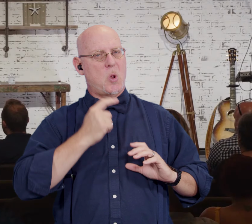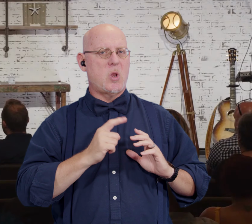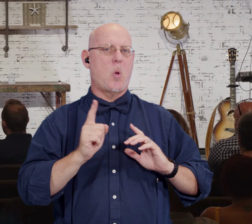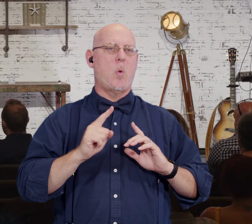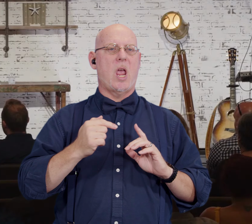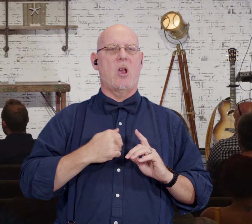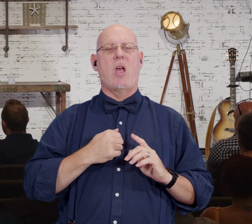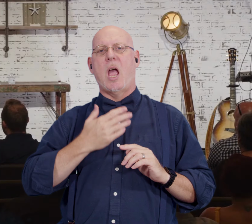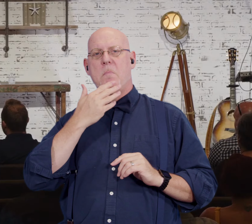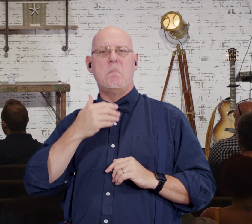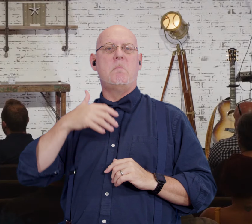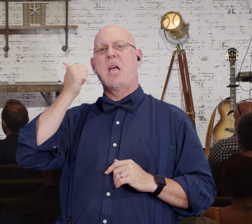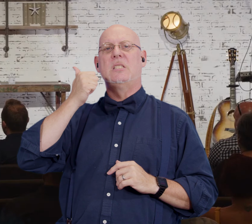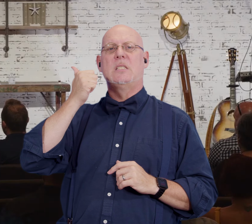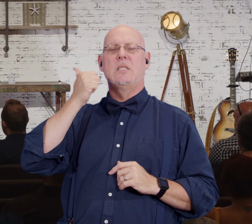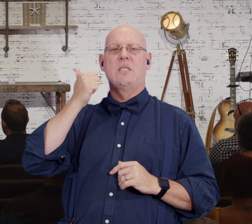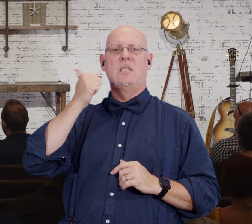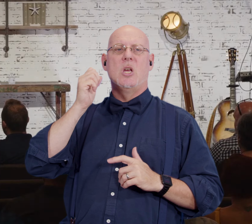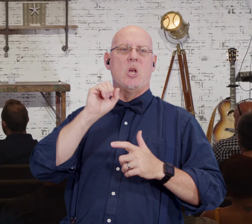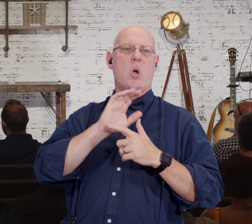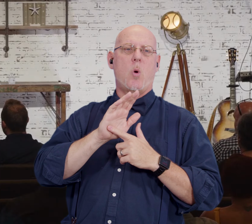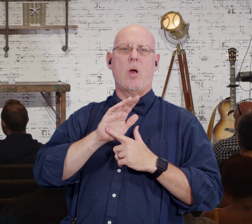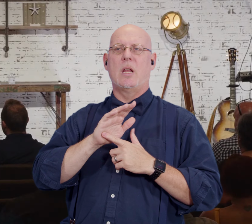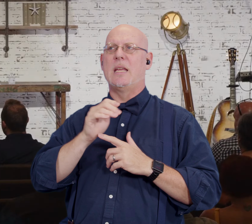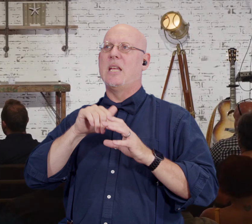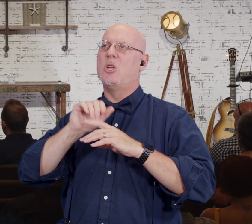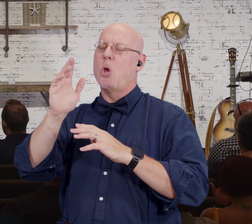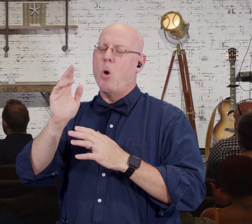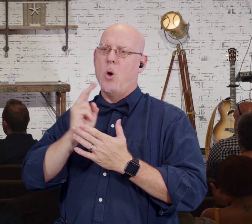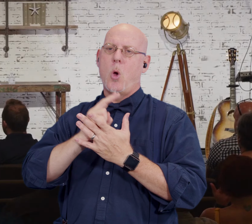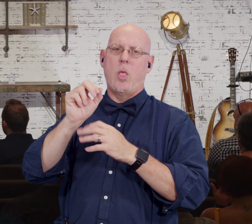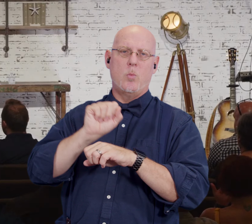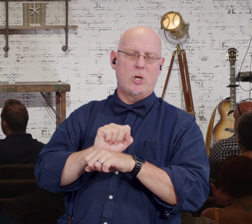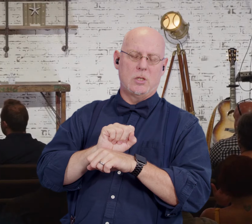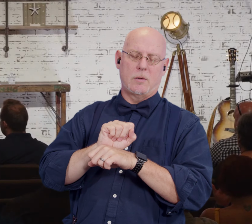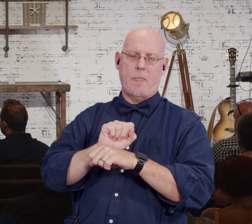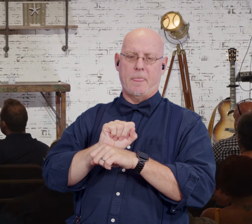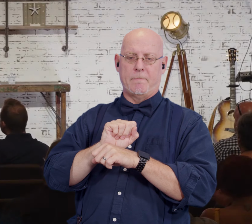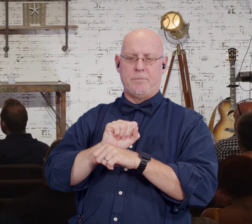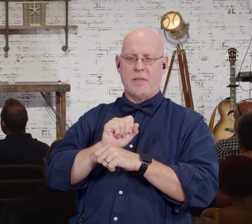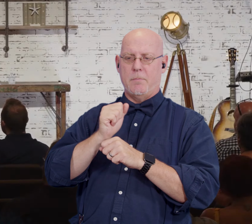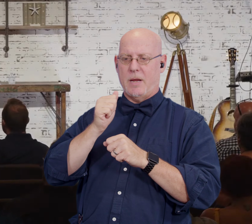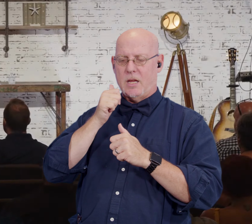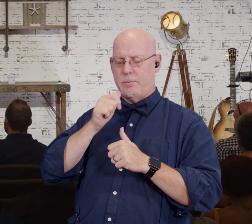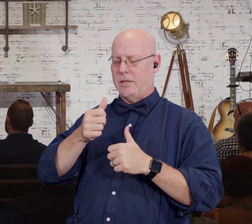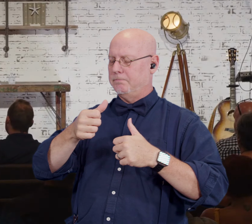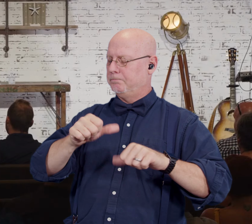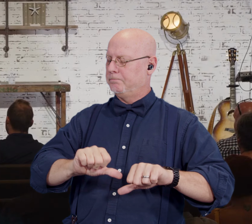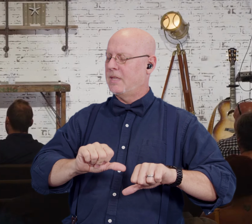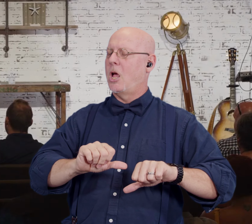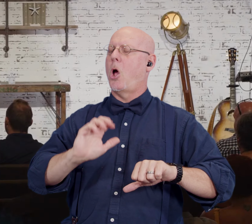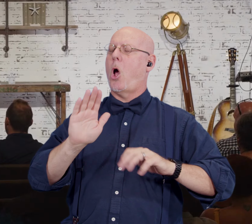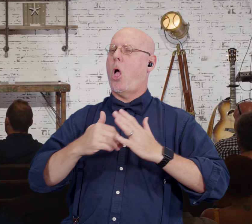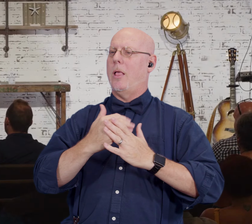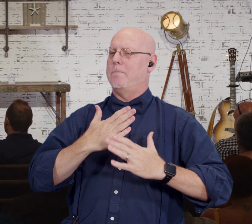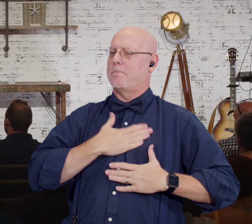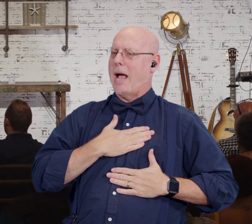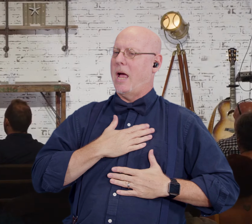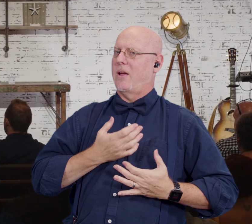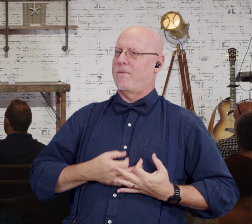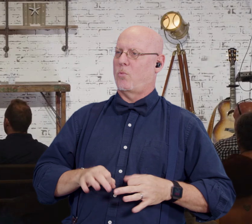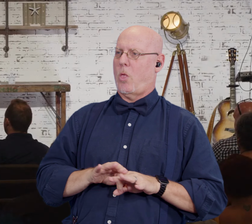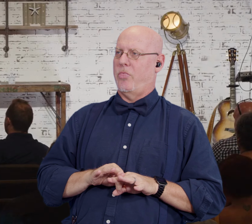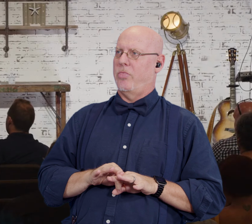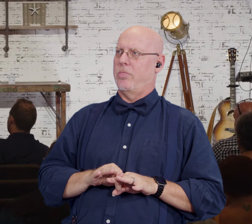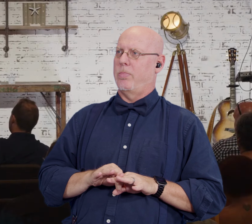noting where I may excel one or another in your holy work. I herewith make a blanket disavowal of all my